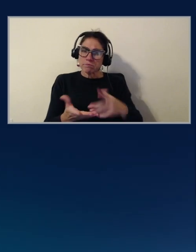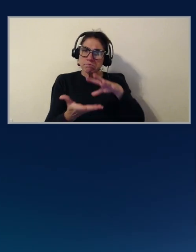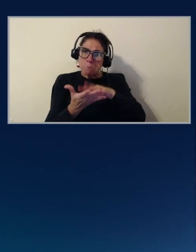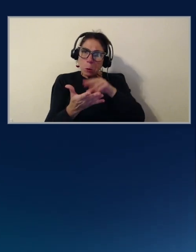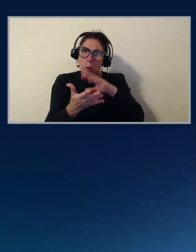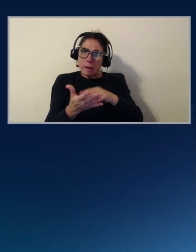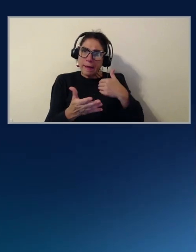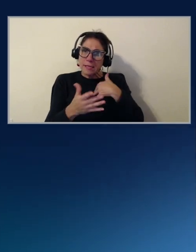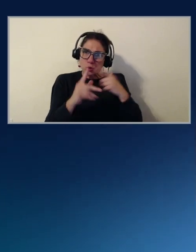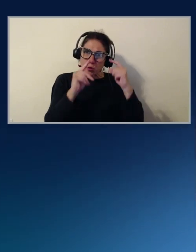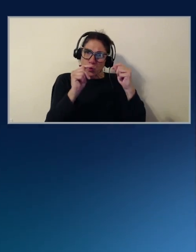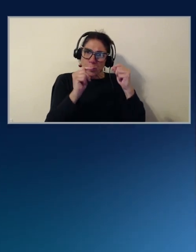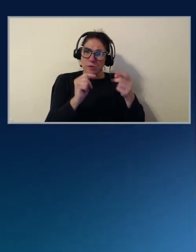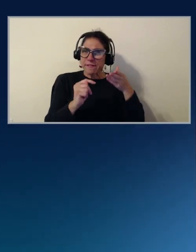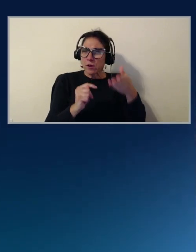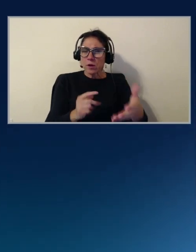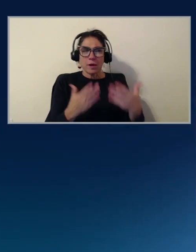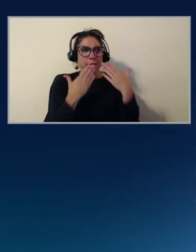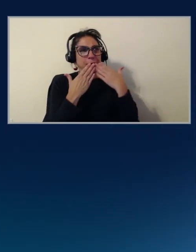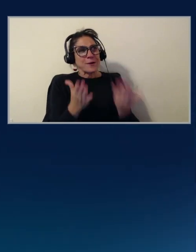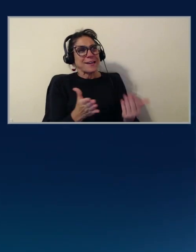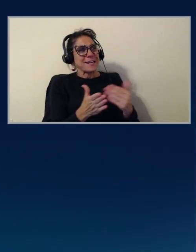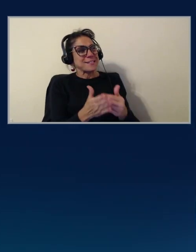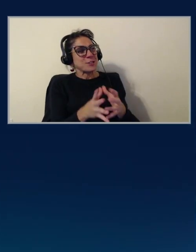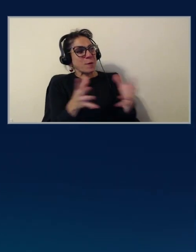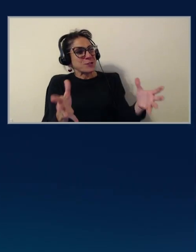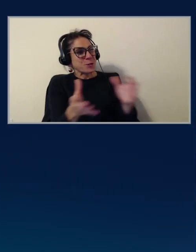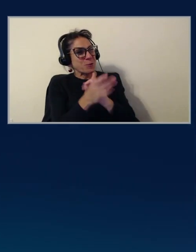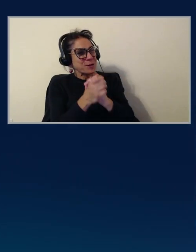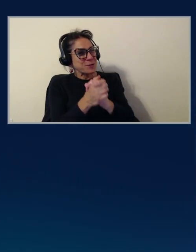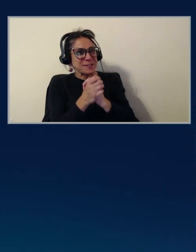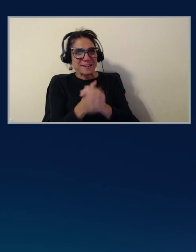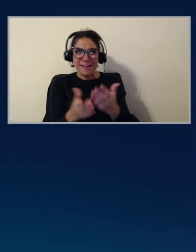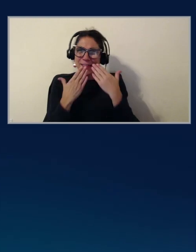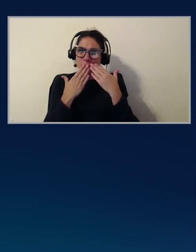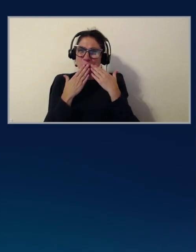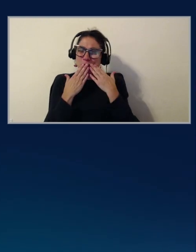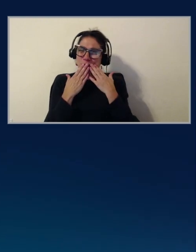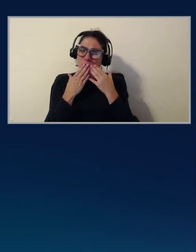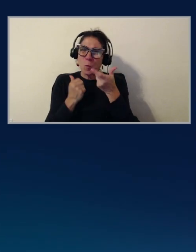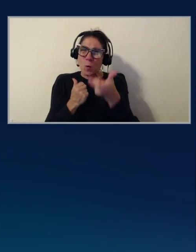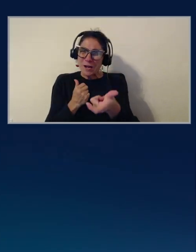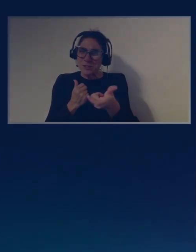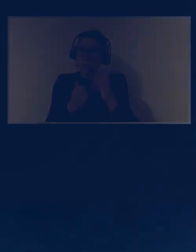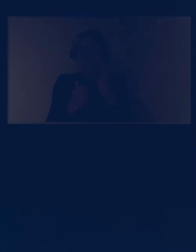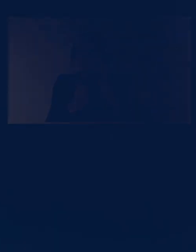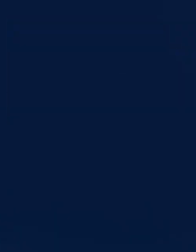thank you again so much, and congratulations. Thank you all for watching. We'll be right back.